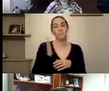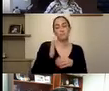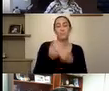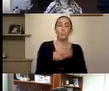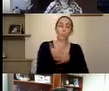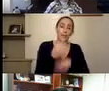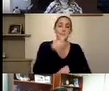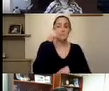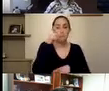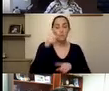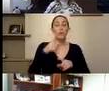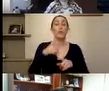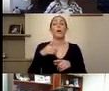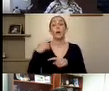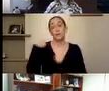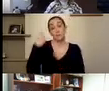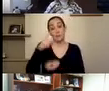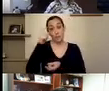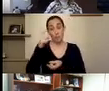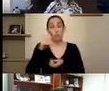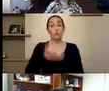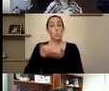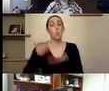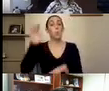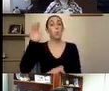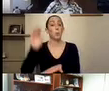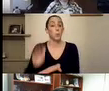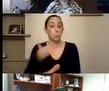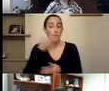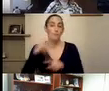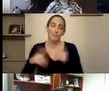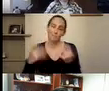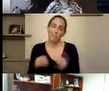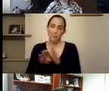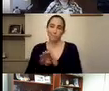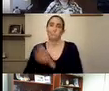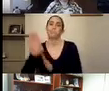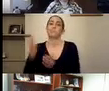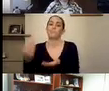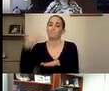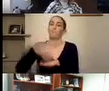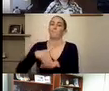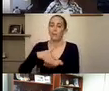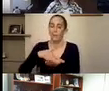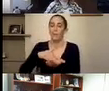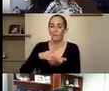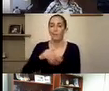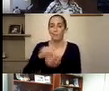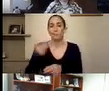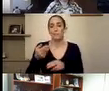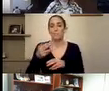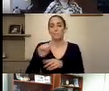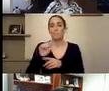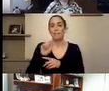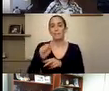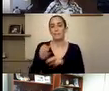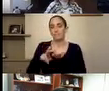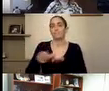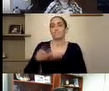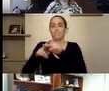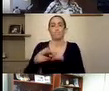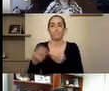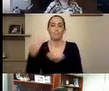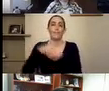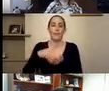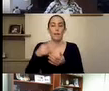although case rates are increasing, and we are now headed towards an increase in cases both locally as well